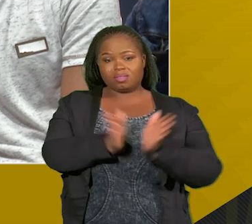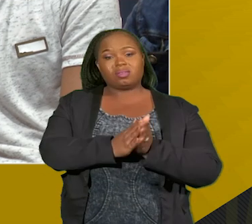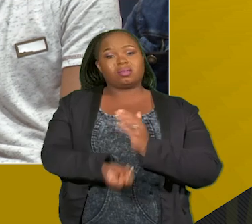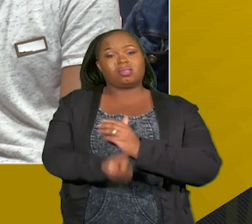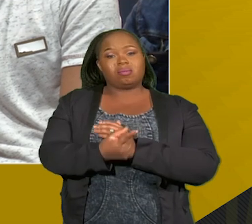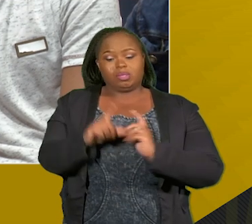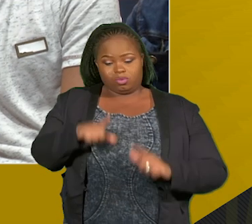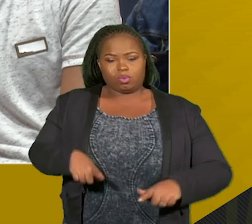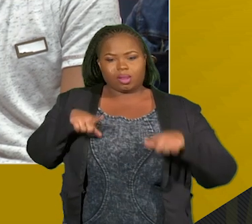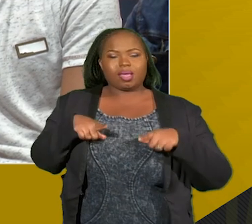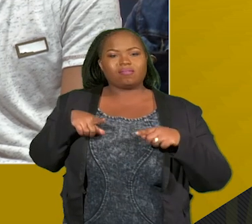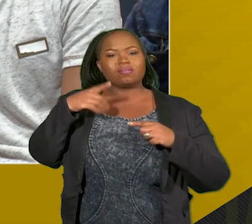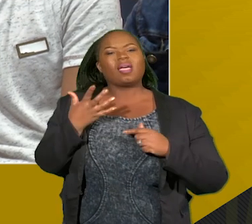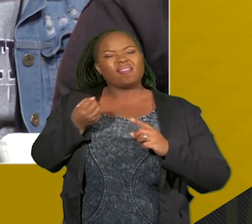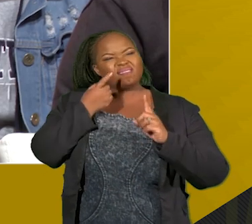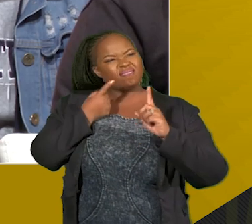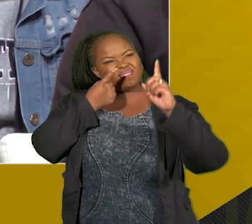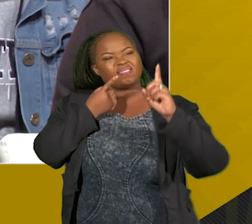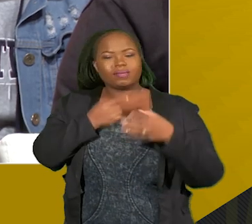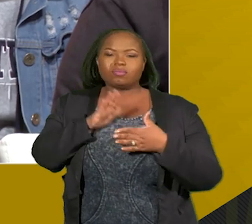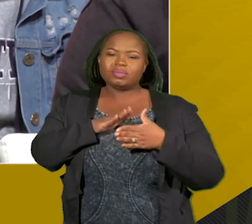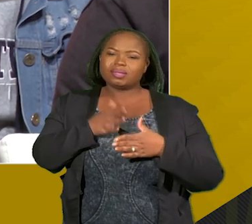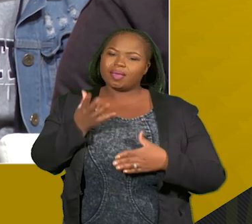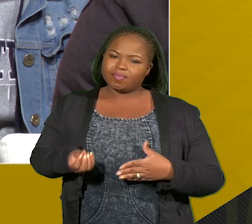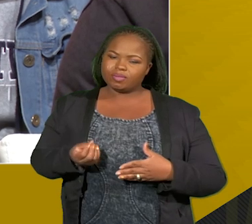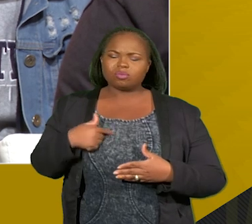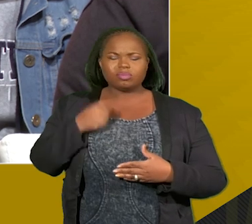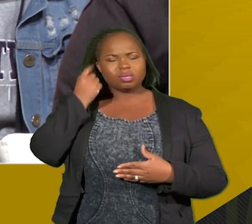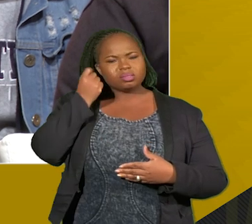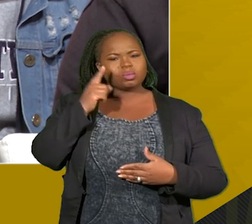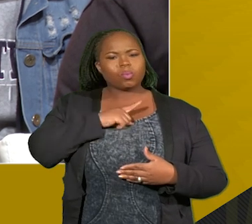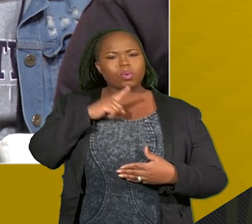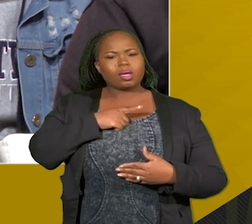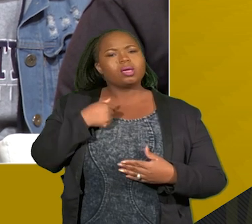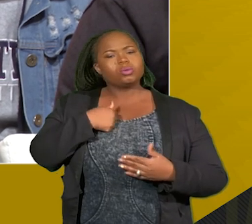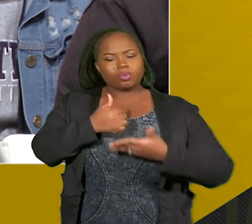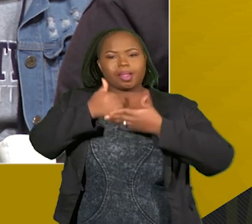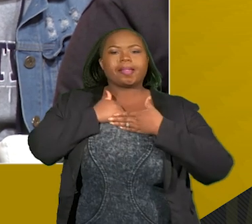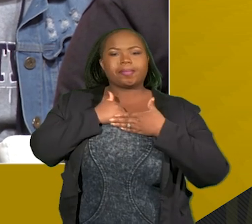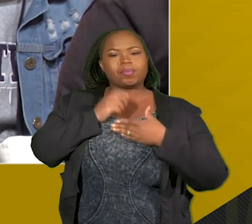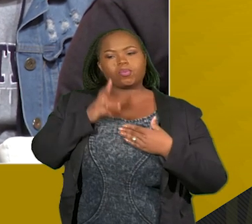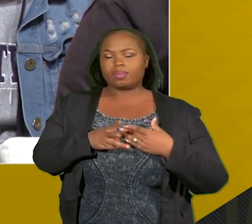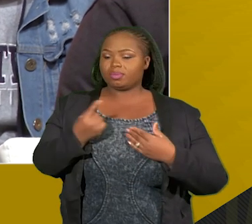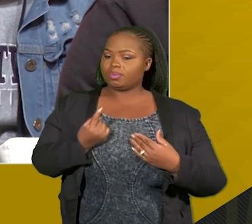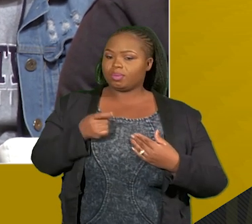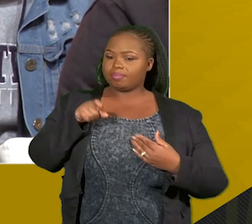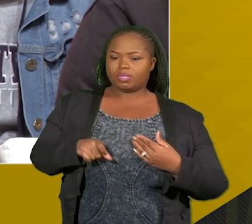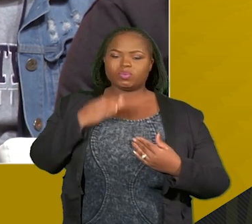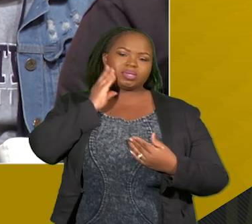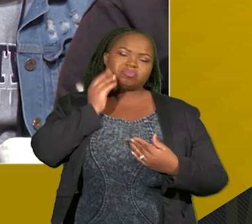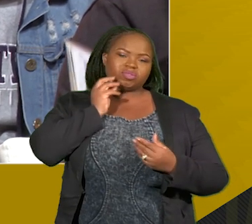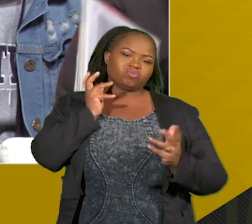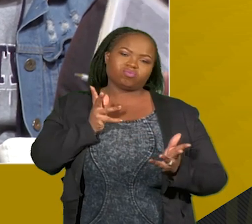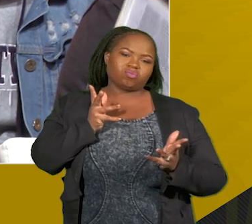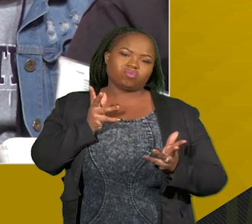in a person's life, there's a purpose, there's a reason. So I had to understand that I was being built, and I'm not the only person who's going through